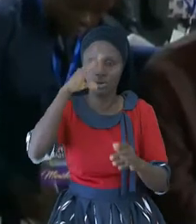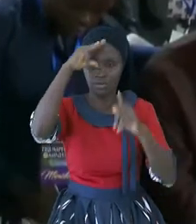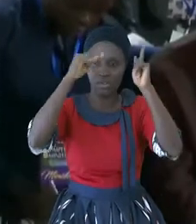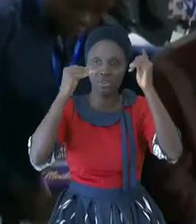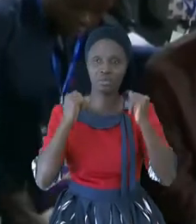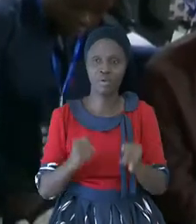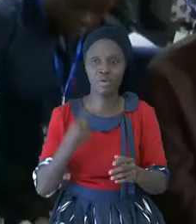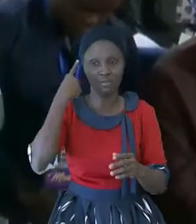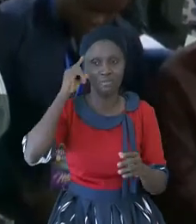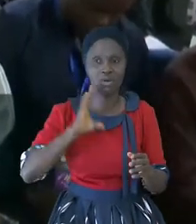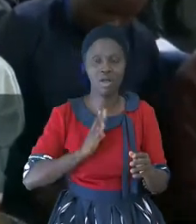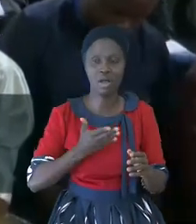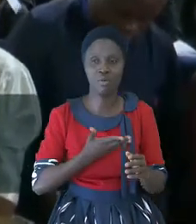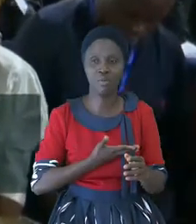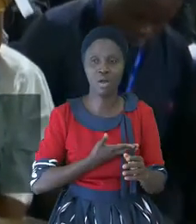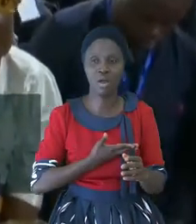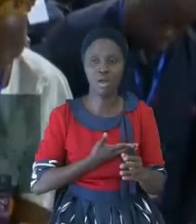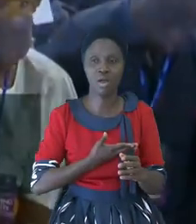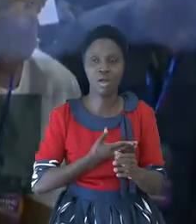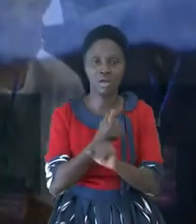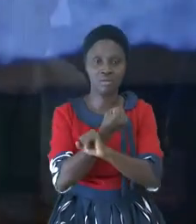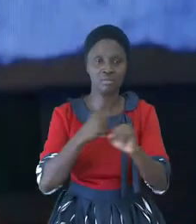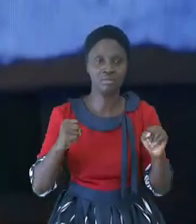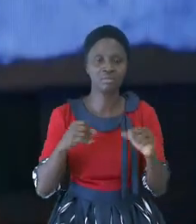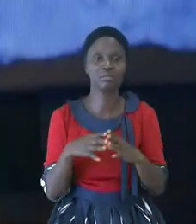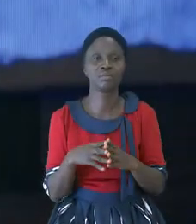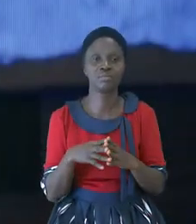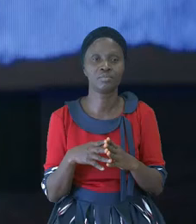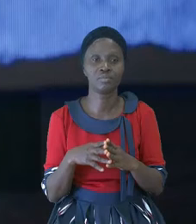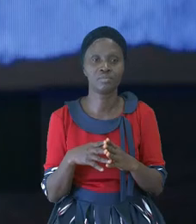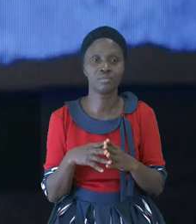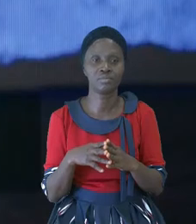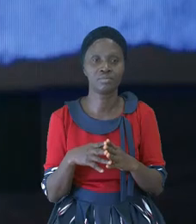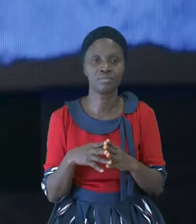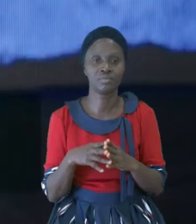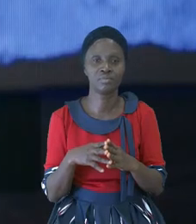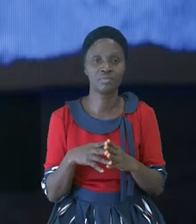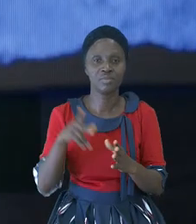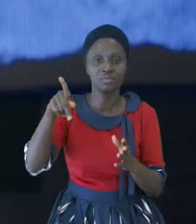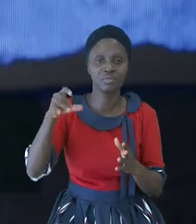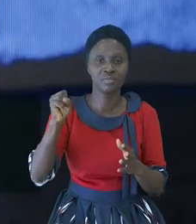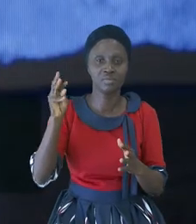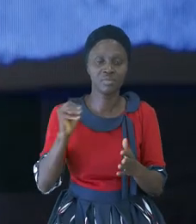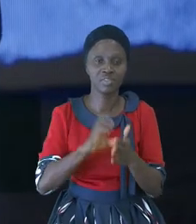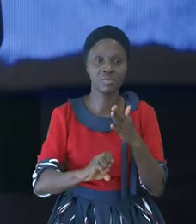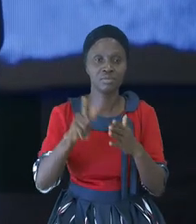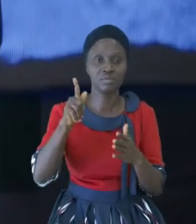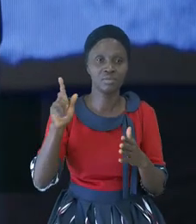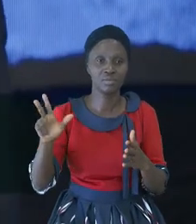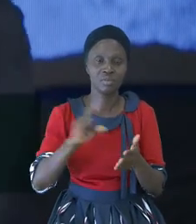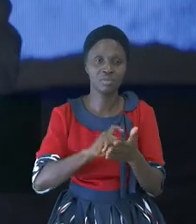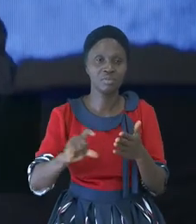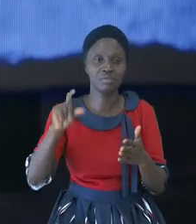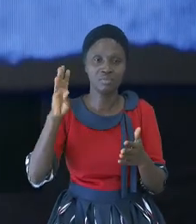23 verse 4. Yea, though I walk through the valley of the shadow of death, I will